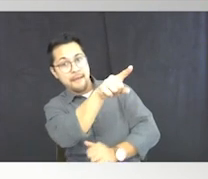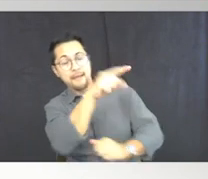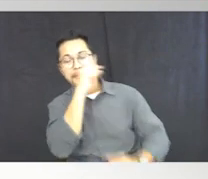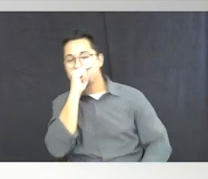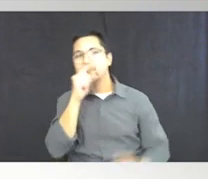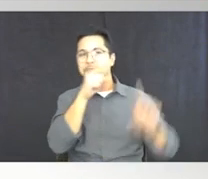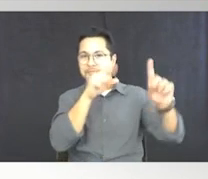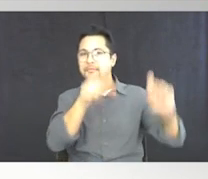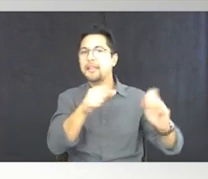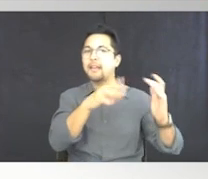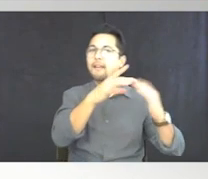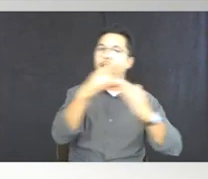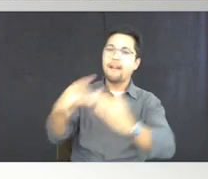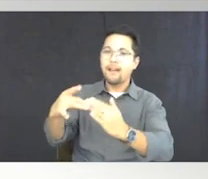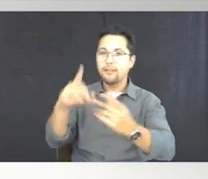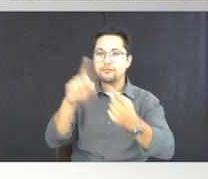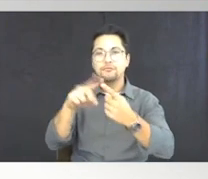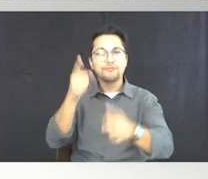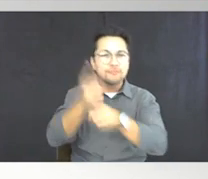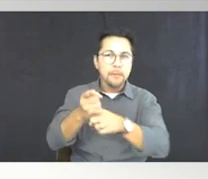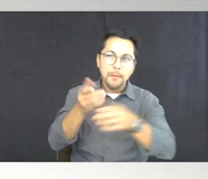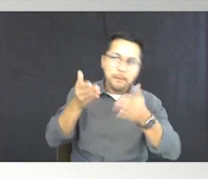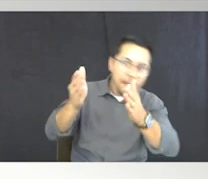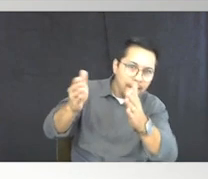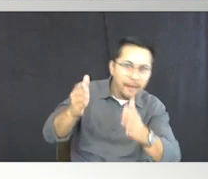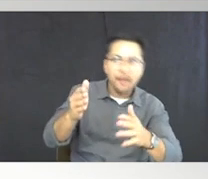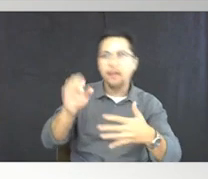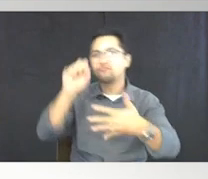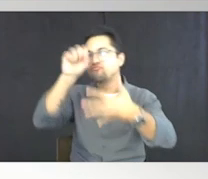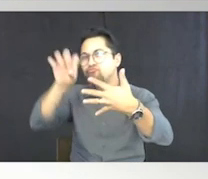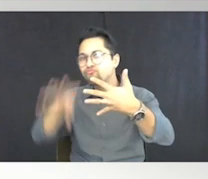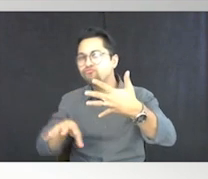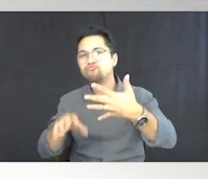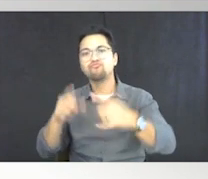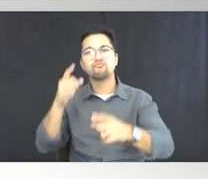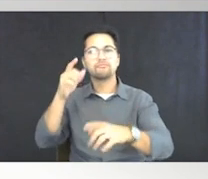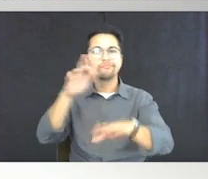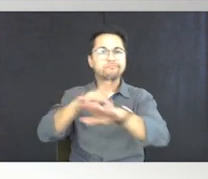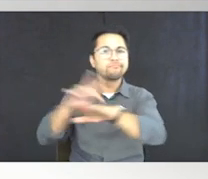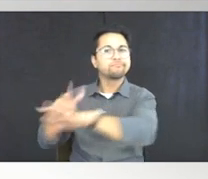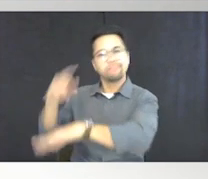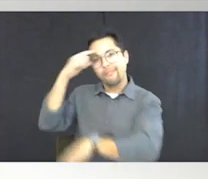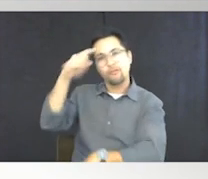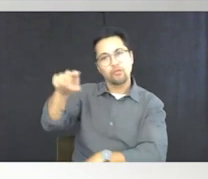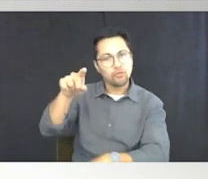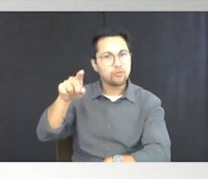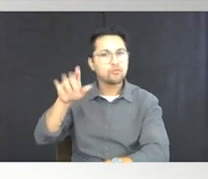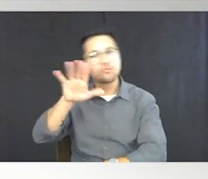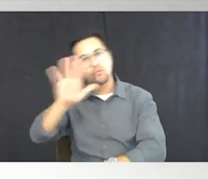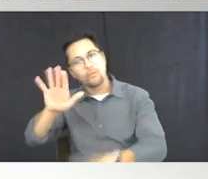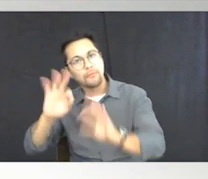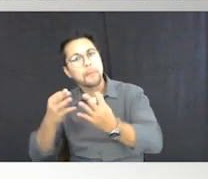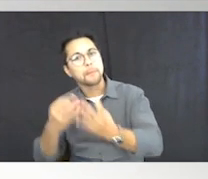who can steer you in the right direction and provide resources needed for your family